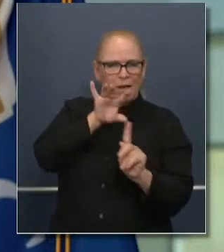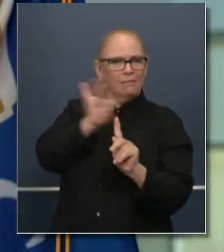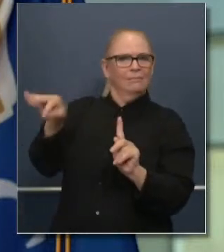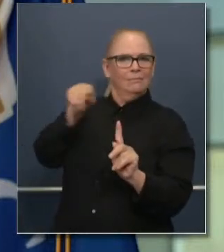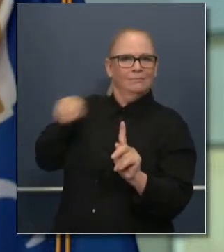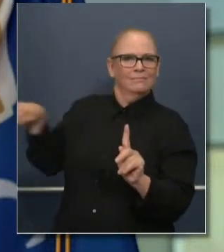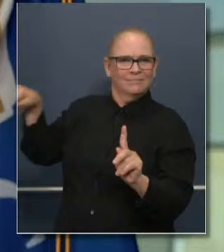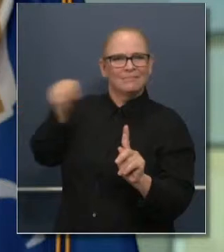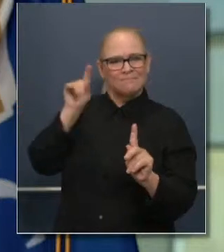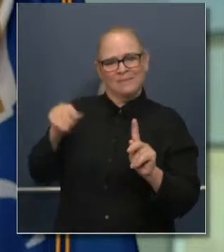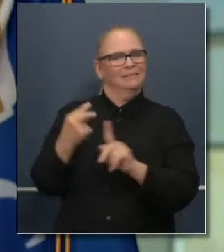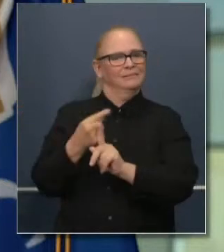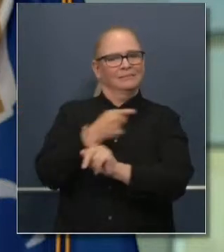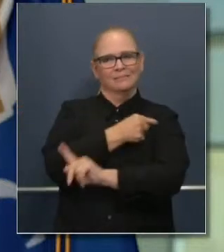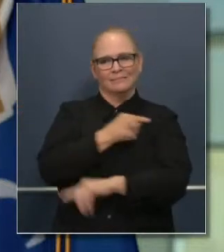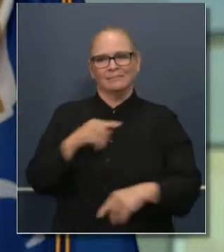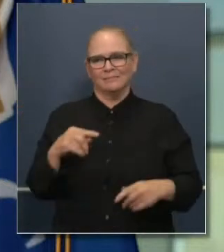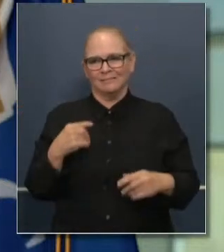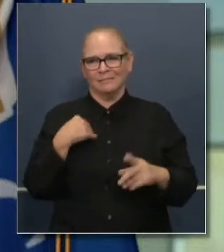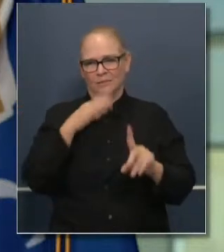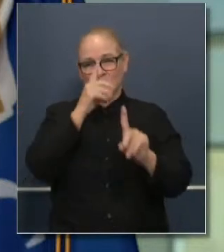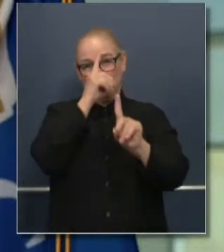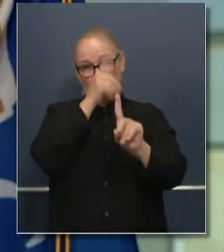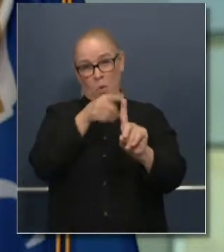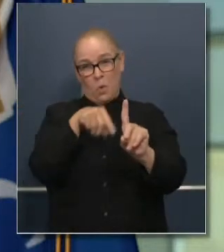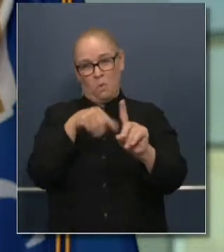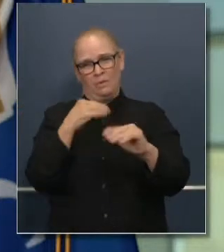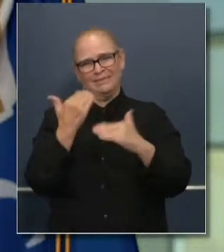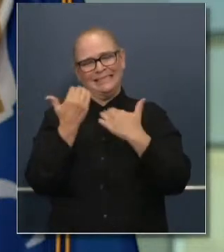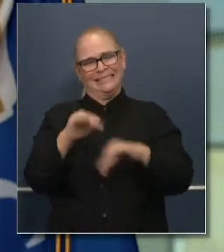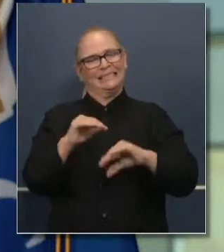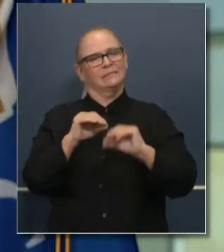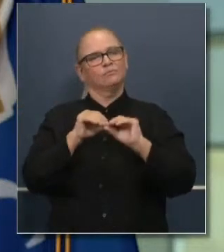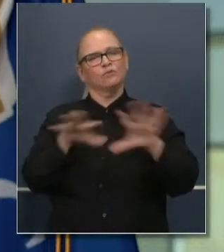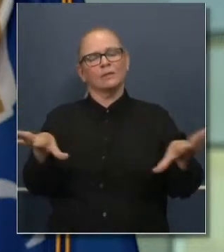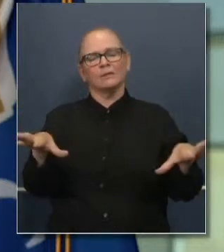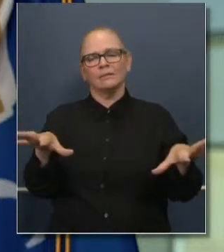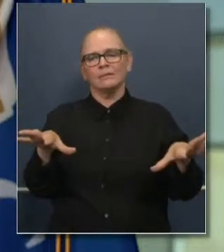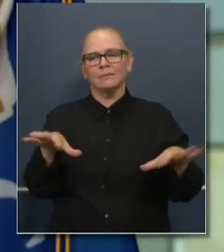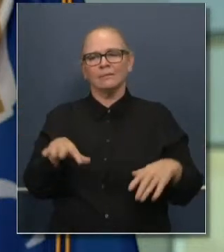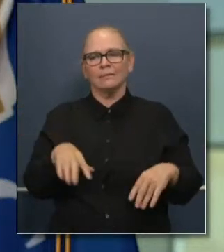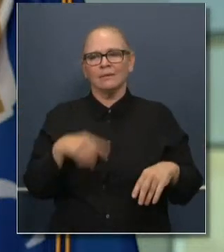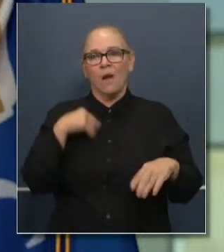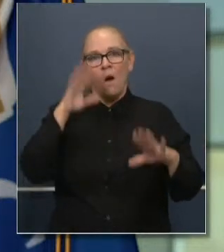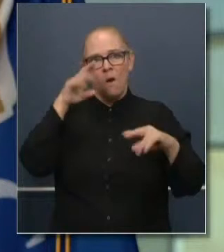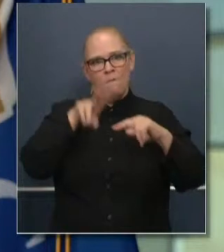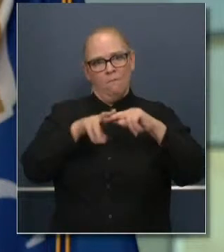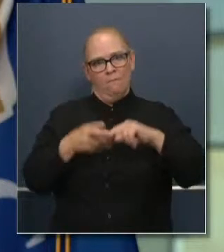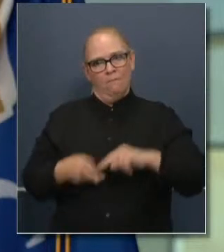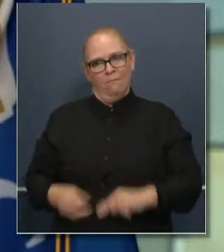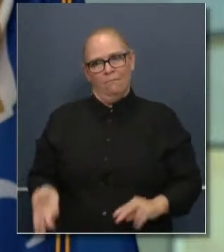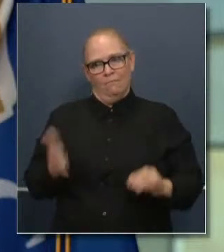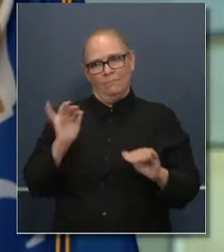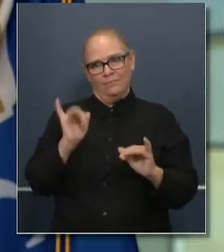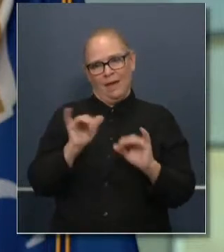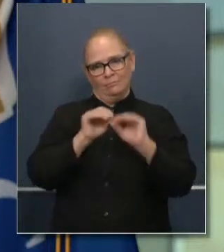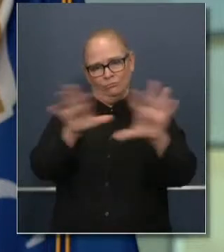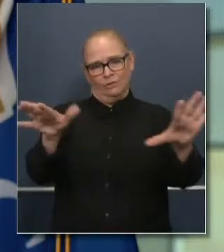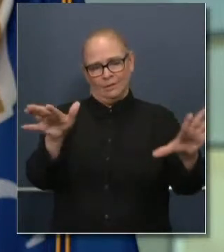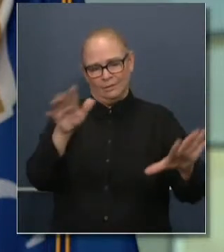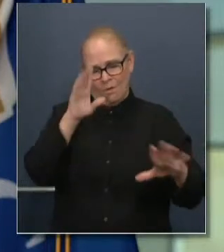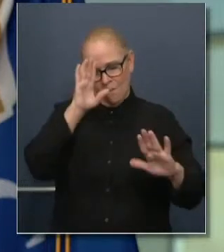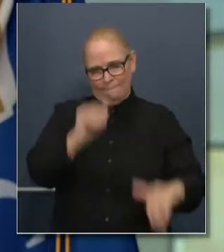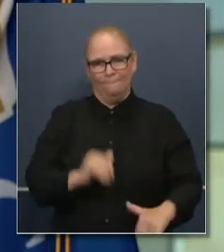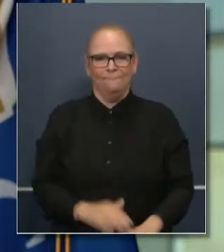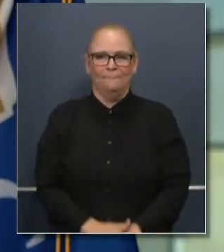our commitment if we can mitigate the spread and see a decline in the spread of this disease, but to make available to